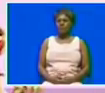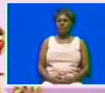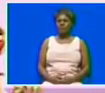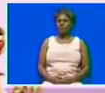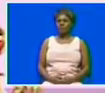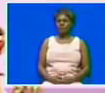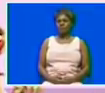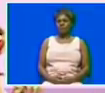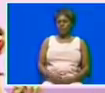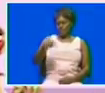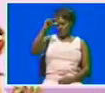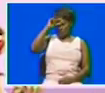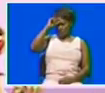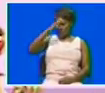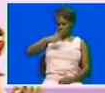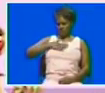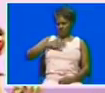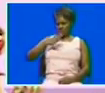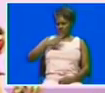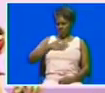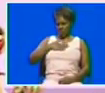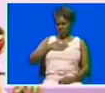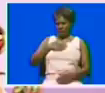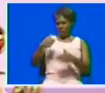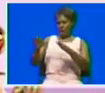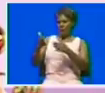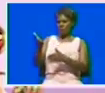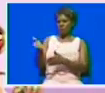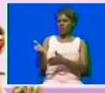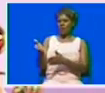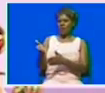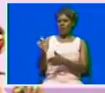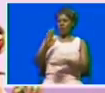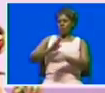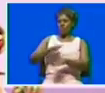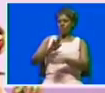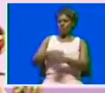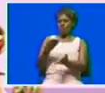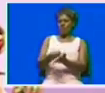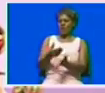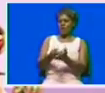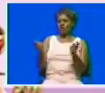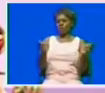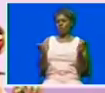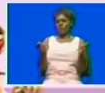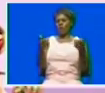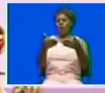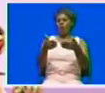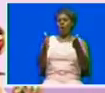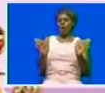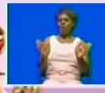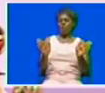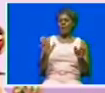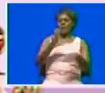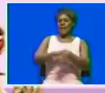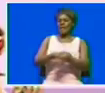Our administration will be out proper financial management, open